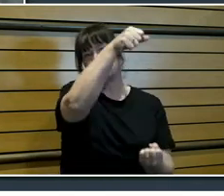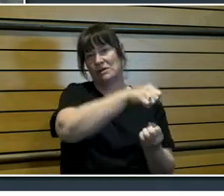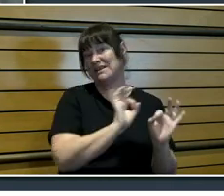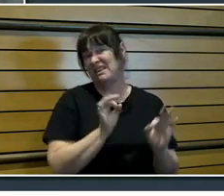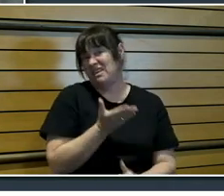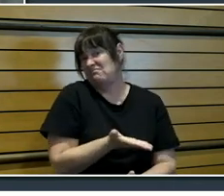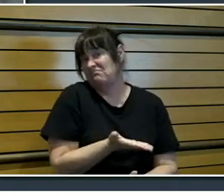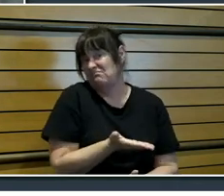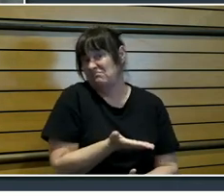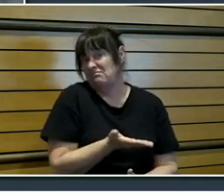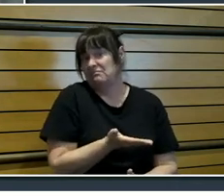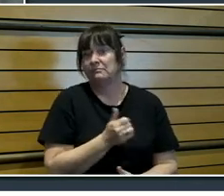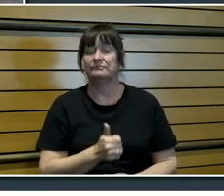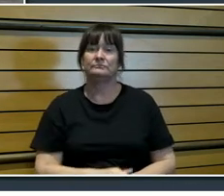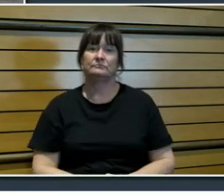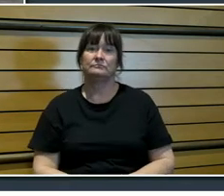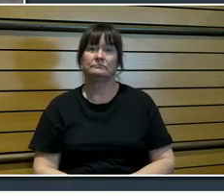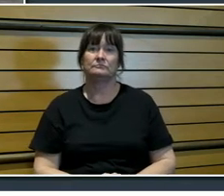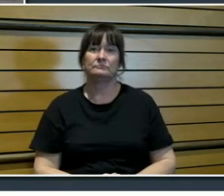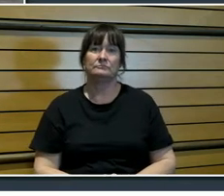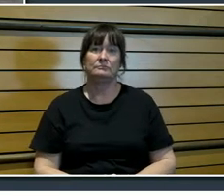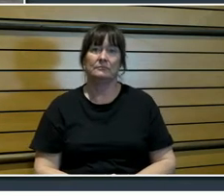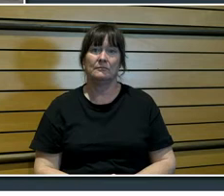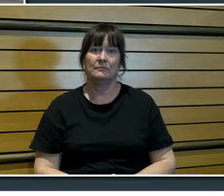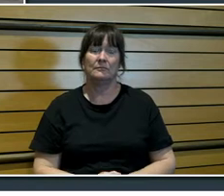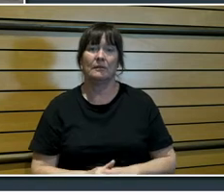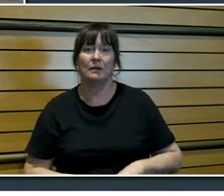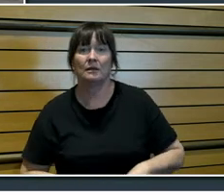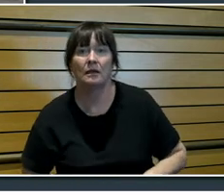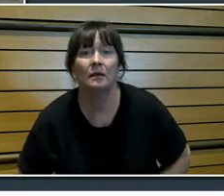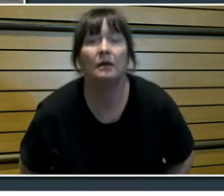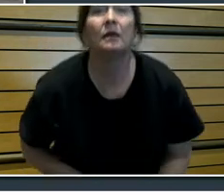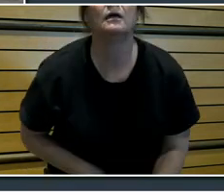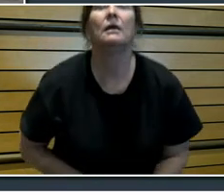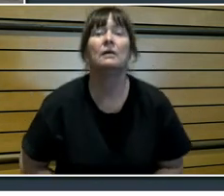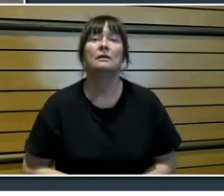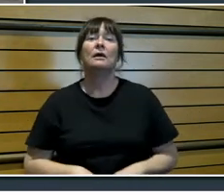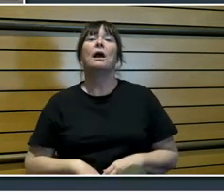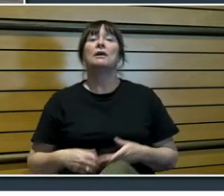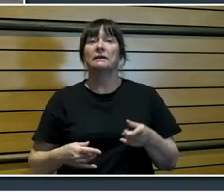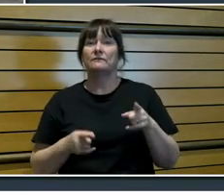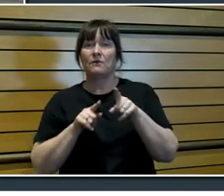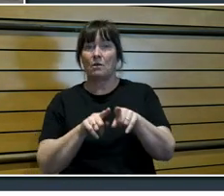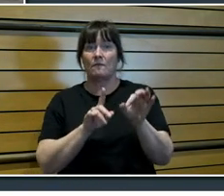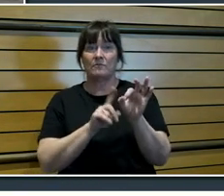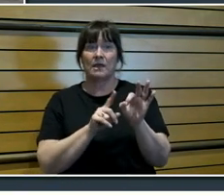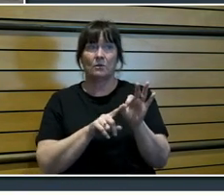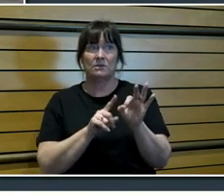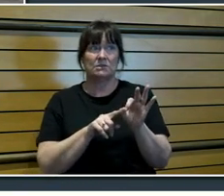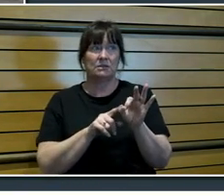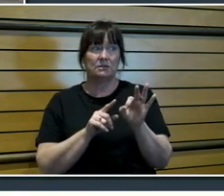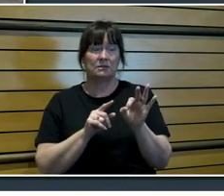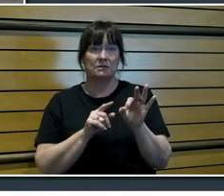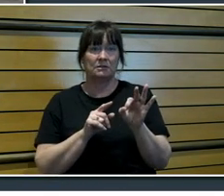you very much. No further questions, Your Worship. Thank you. Following on from that question from Councillor Tapani,